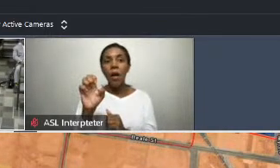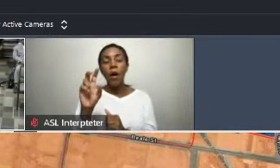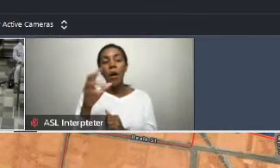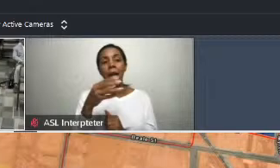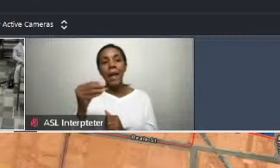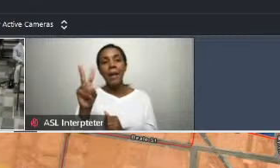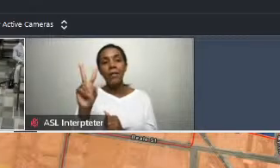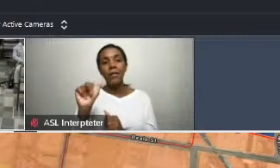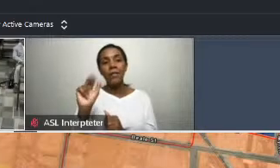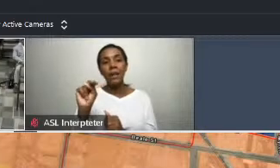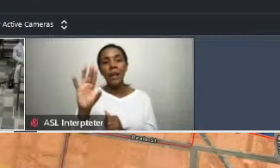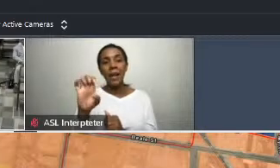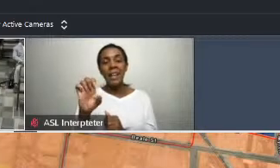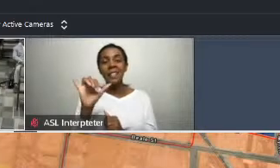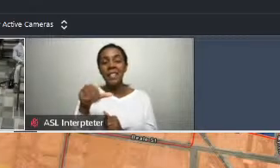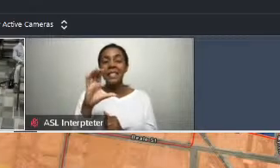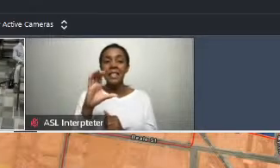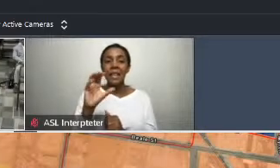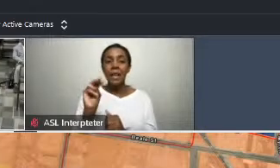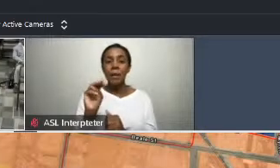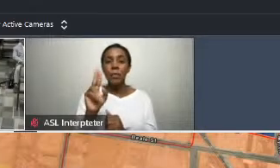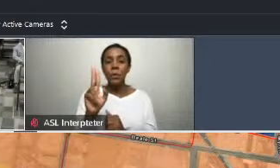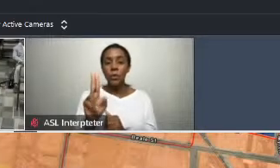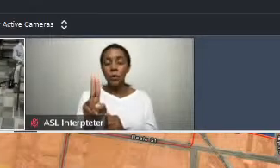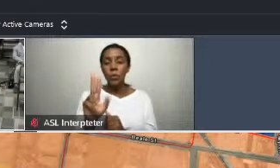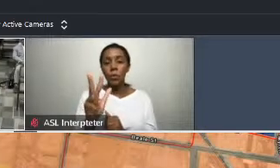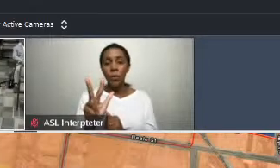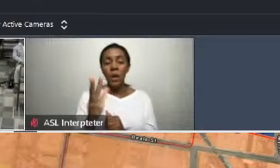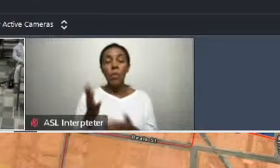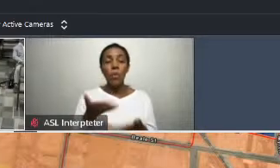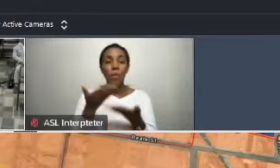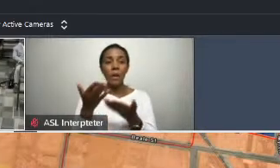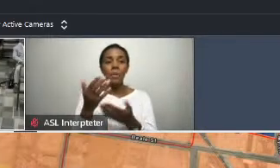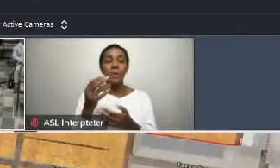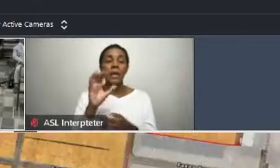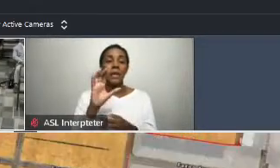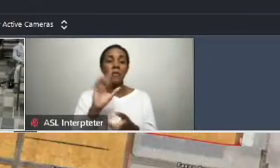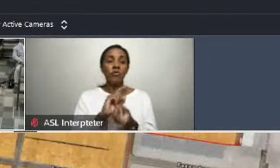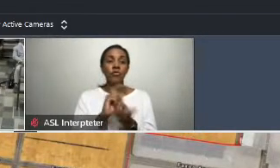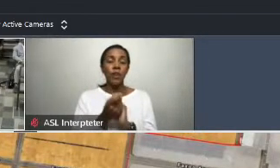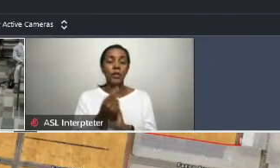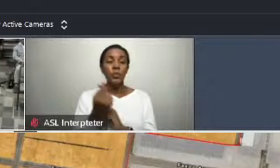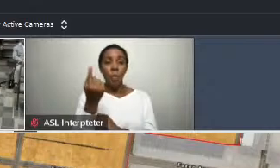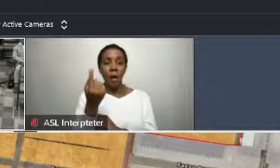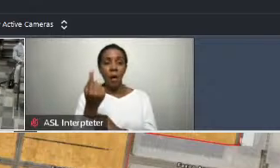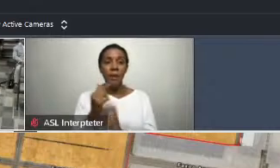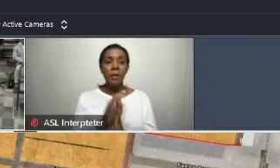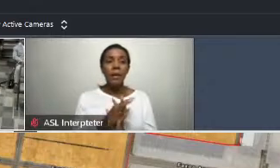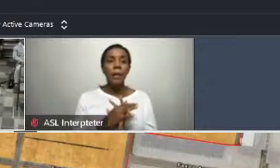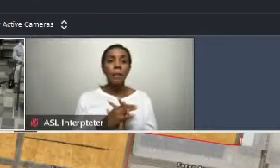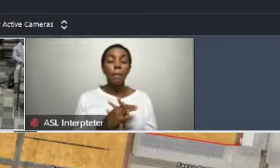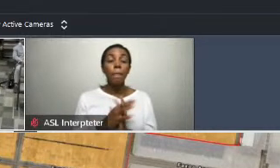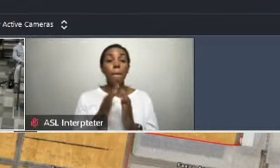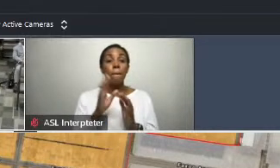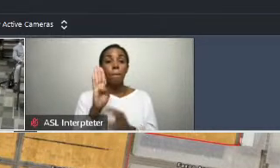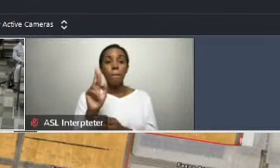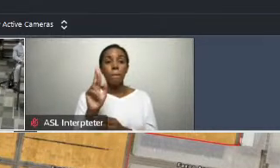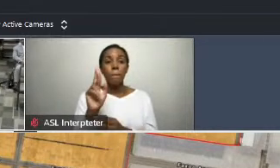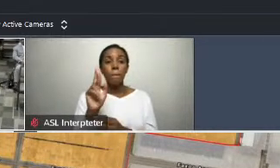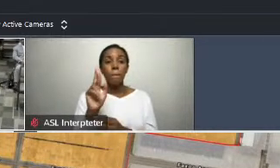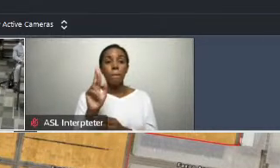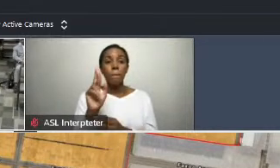stretch is CMU 3. We are recommending CMU 1. Next slide. Broad Avenue, this